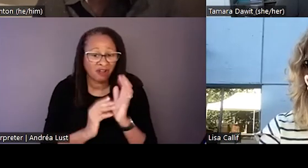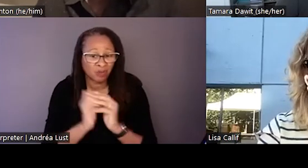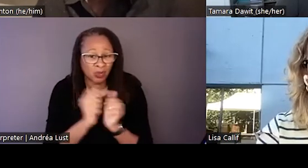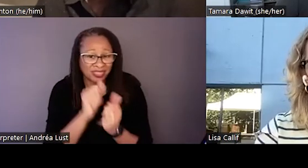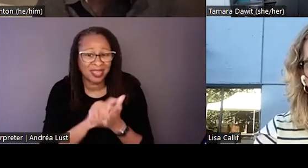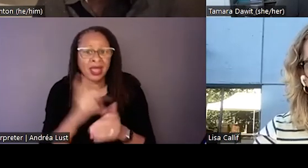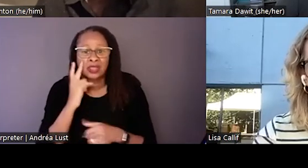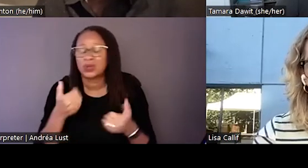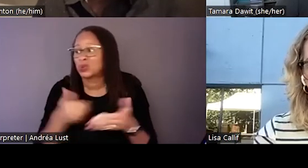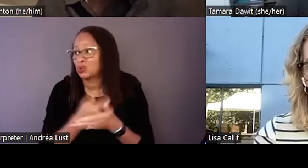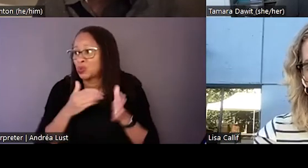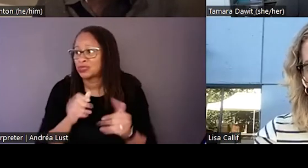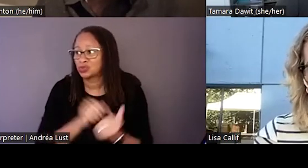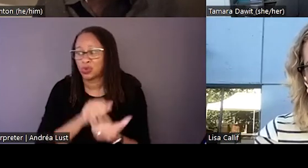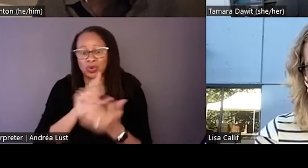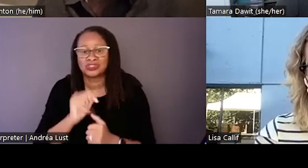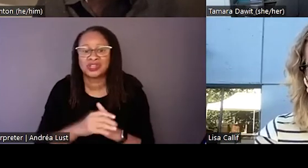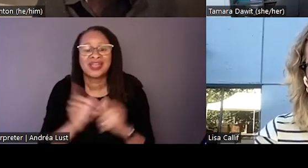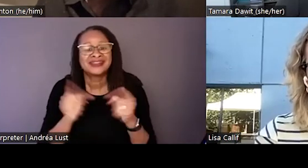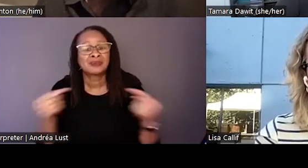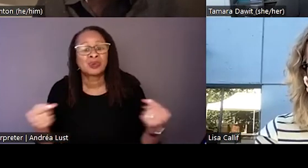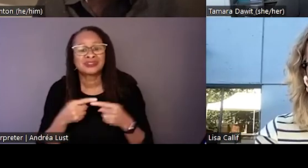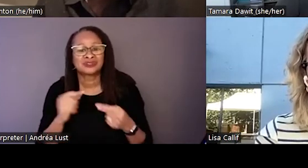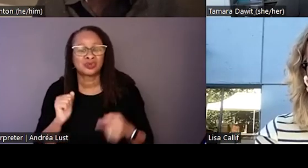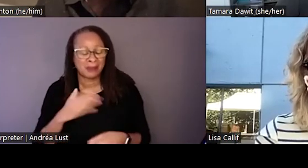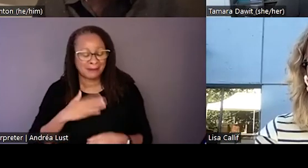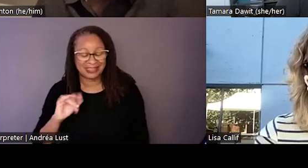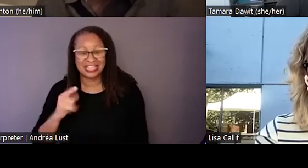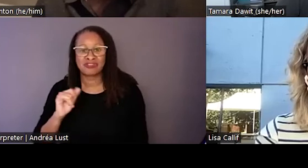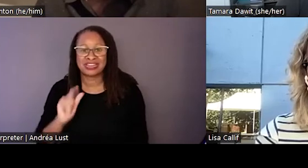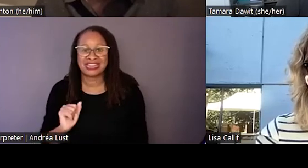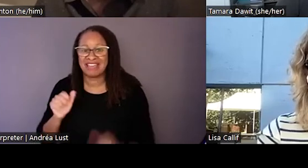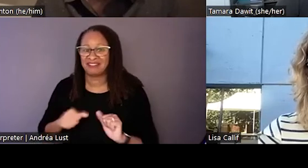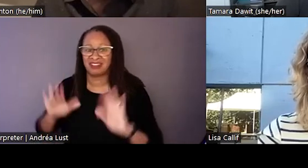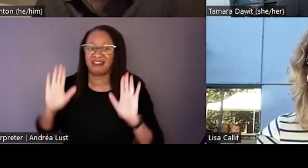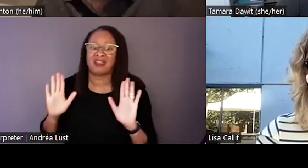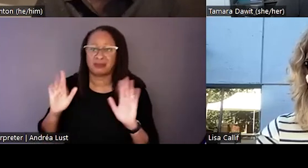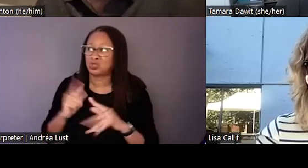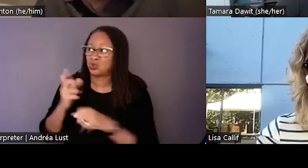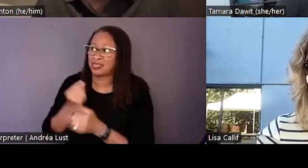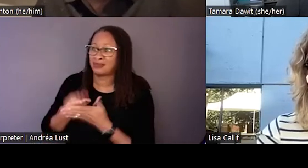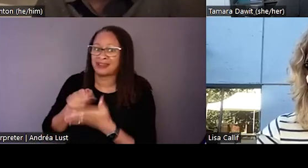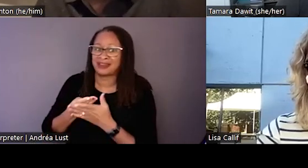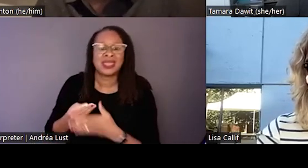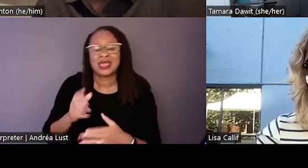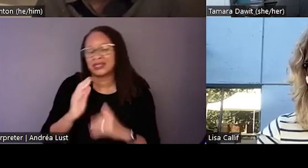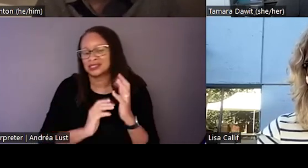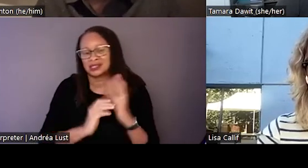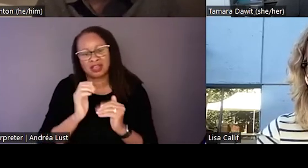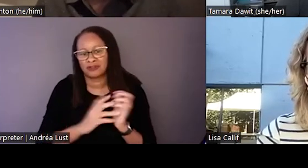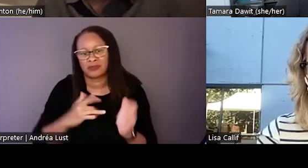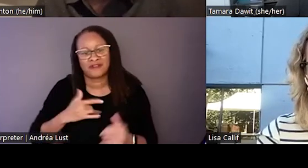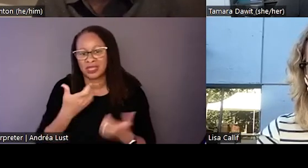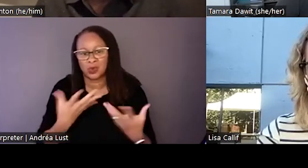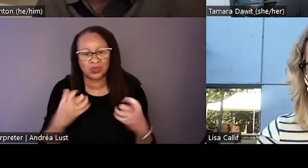to approach it as opposed to I'm really compromising my integrity. You know, that's not a good feeling that anybody wants to have. Mm-hmm. Yeah,